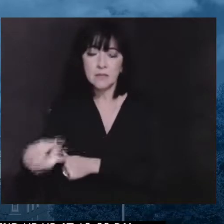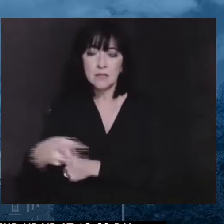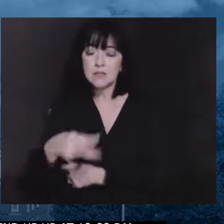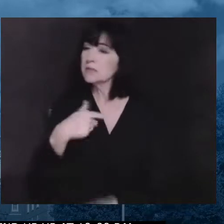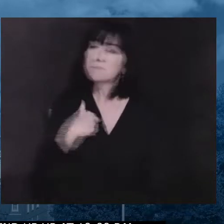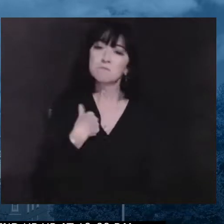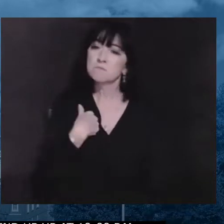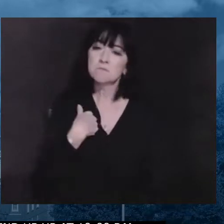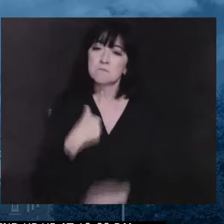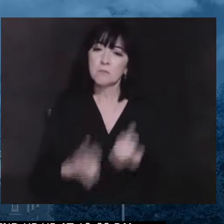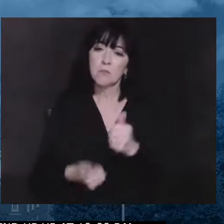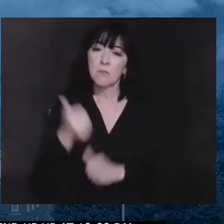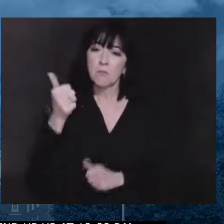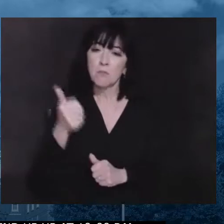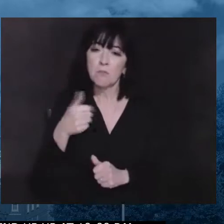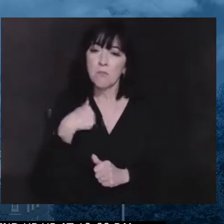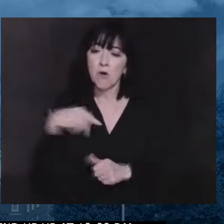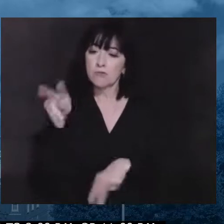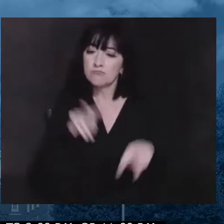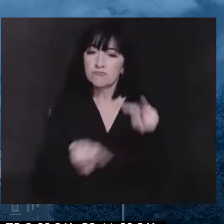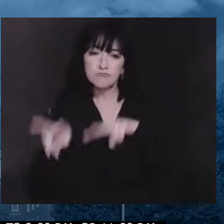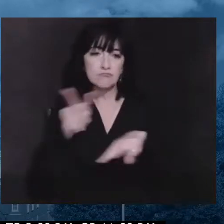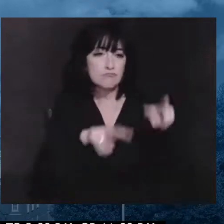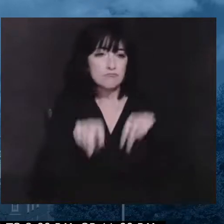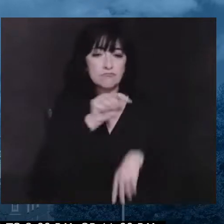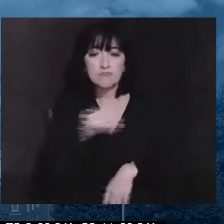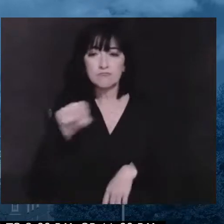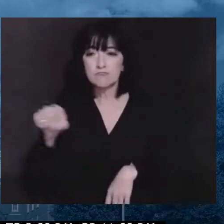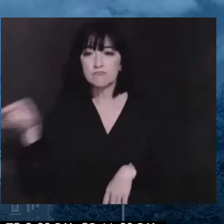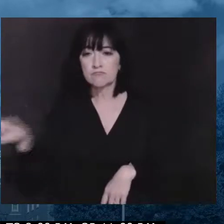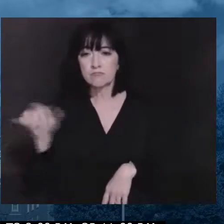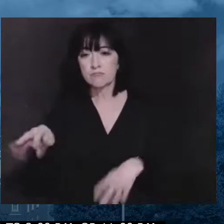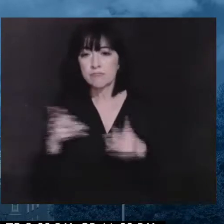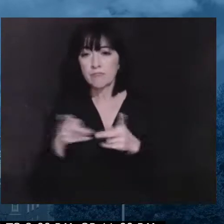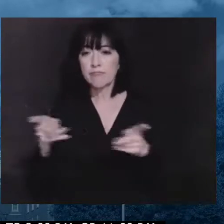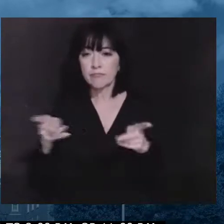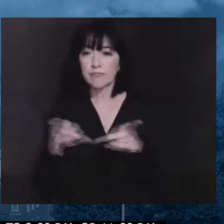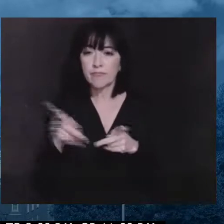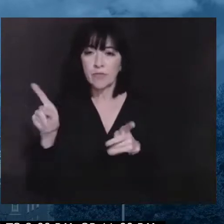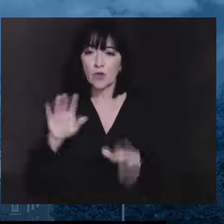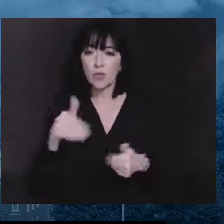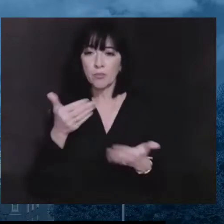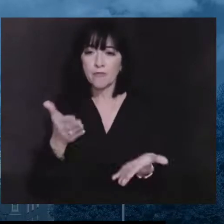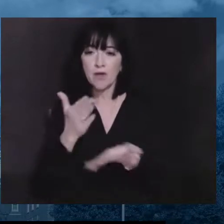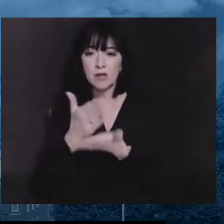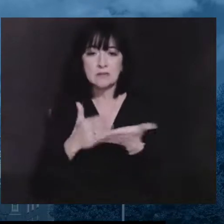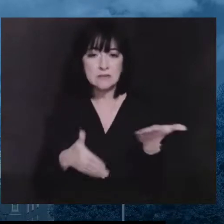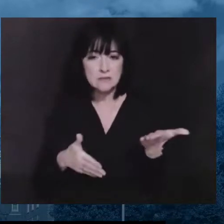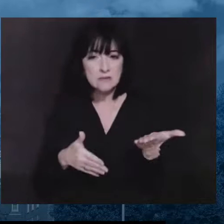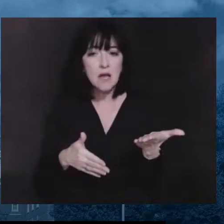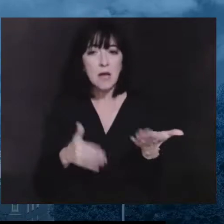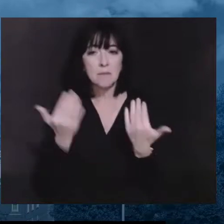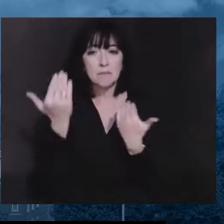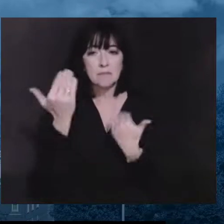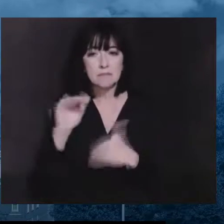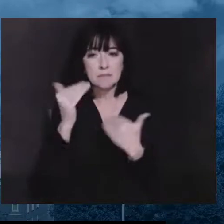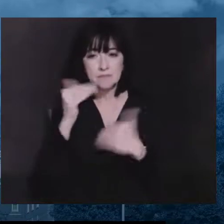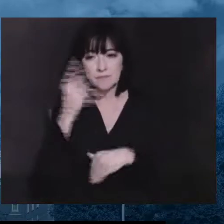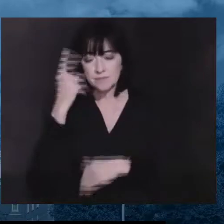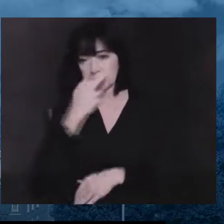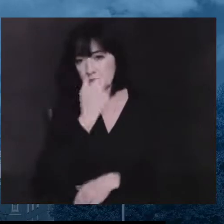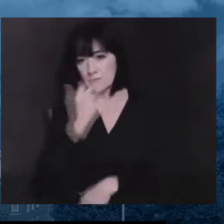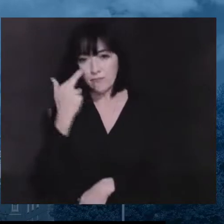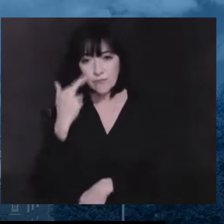experience in those facilities, you know, the idea of providing some capacity for restaurants